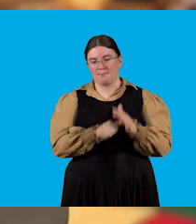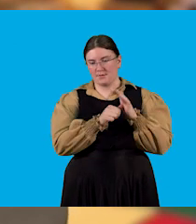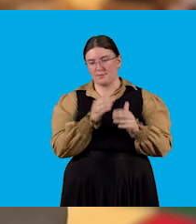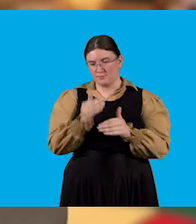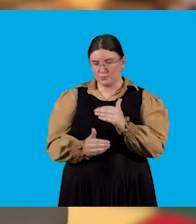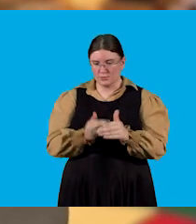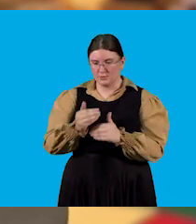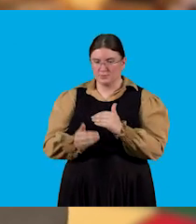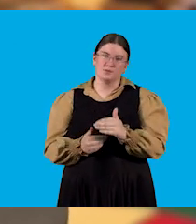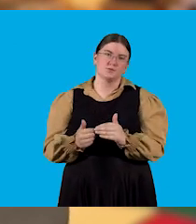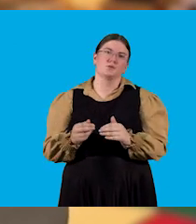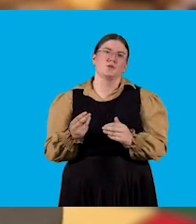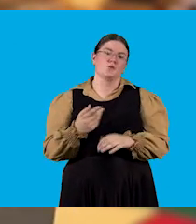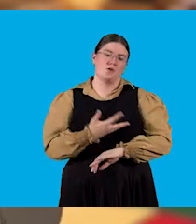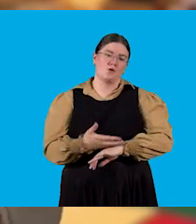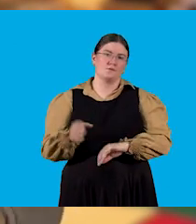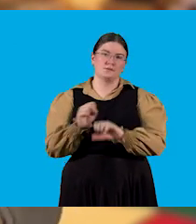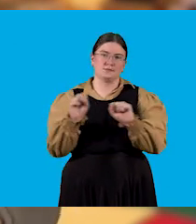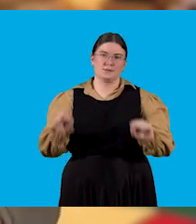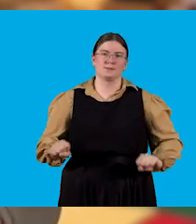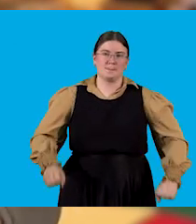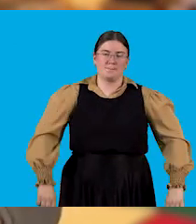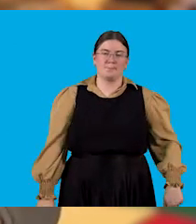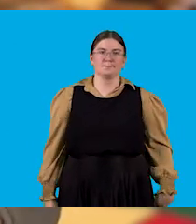are related to the nervous system.